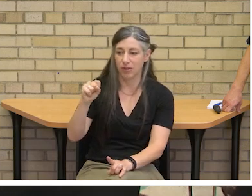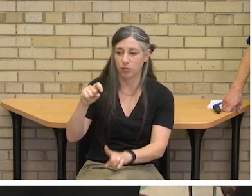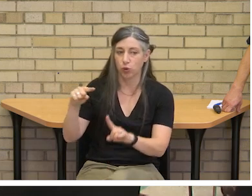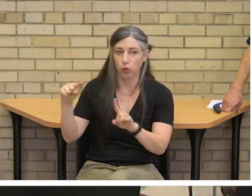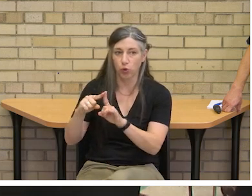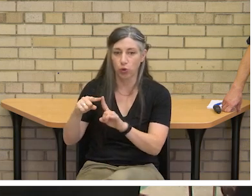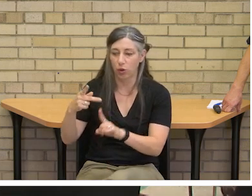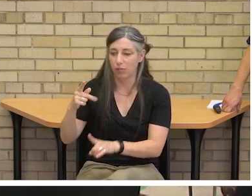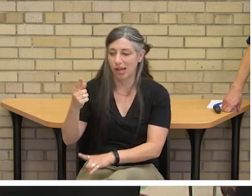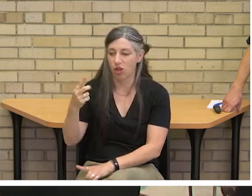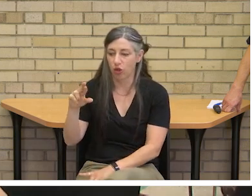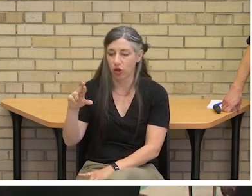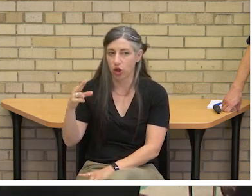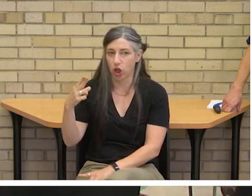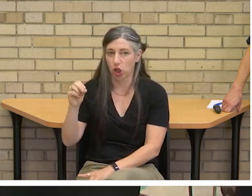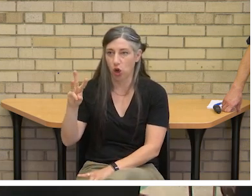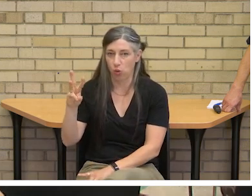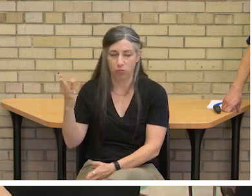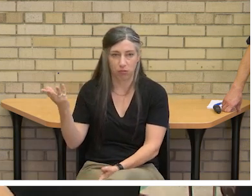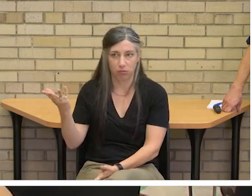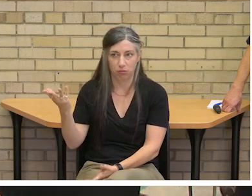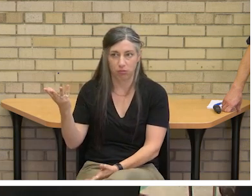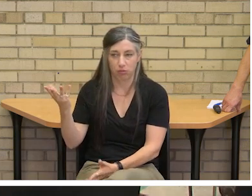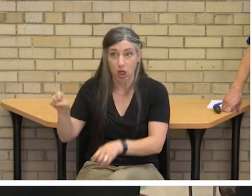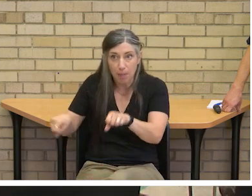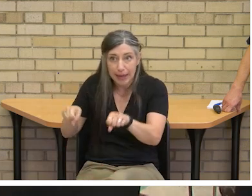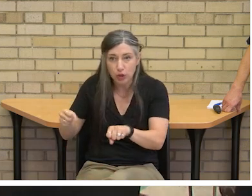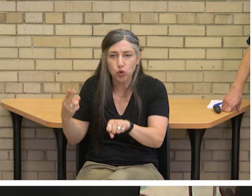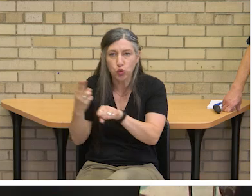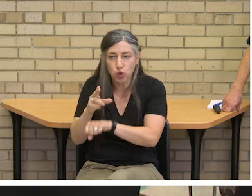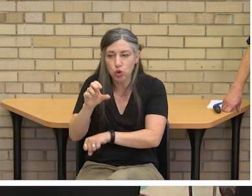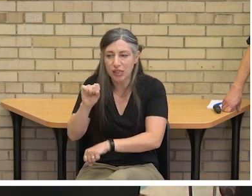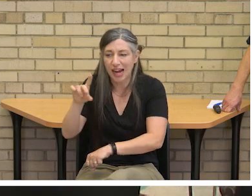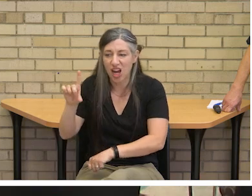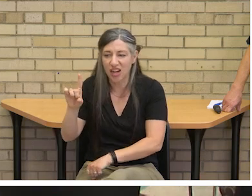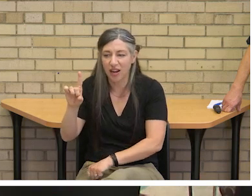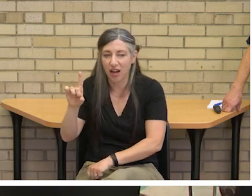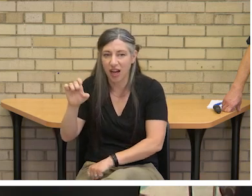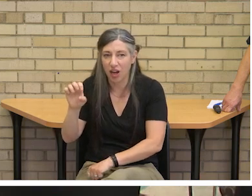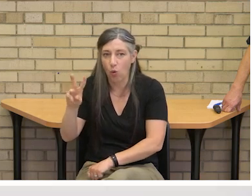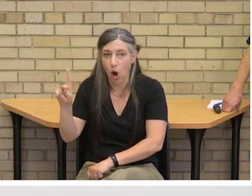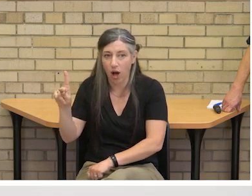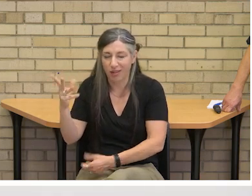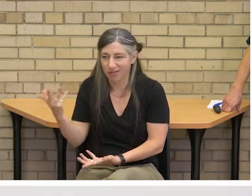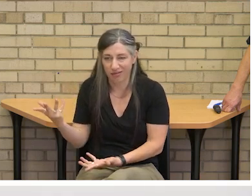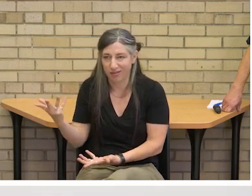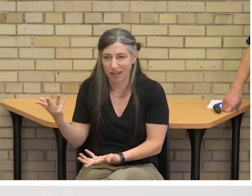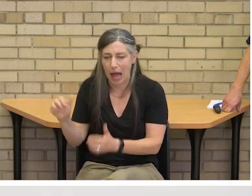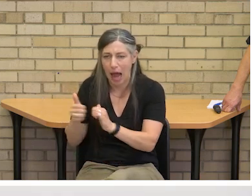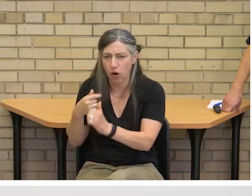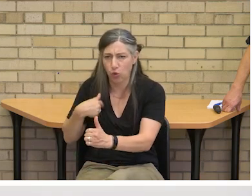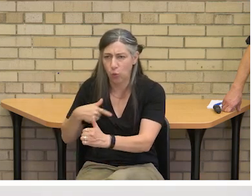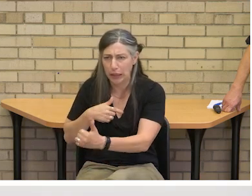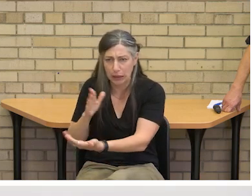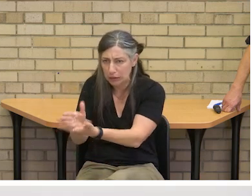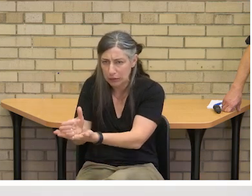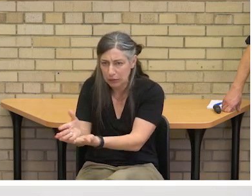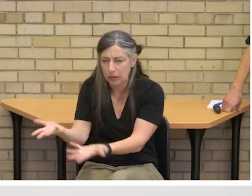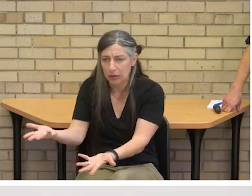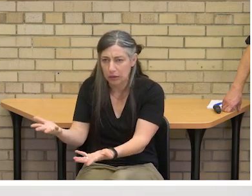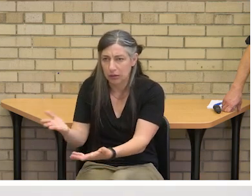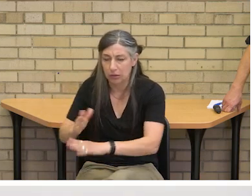cyclists are on the sidewalk and they're not using so what's to stop? So certainly when you